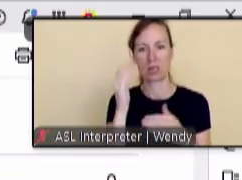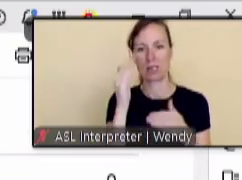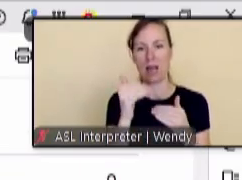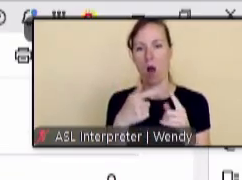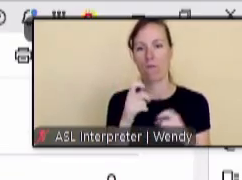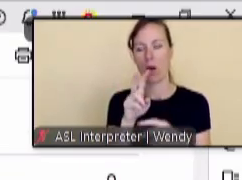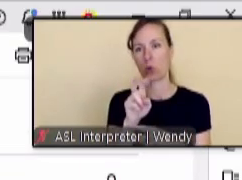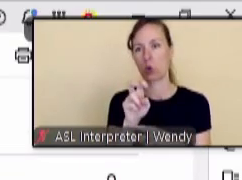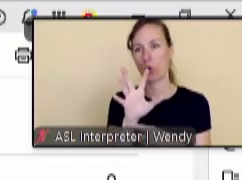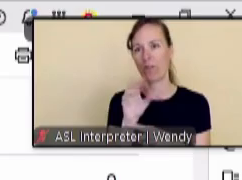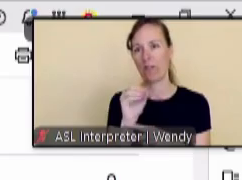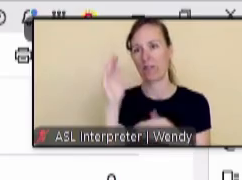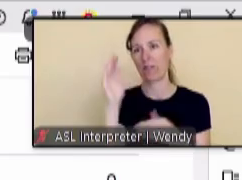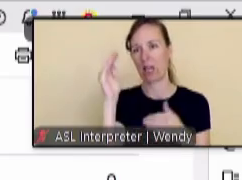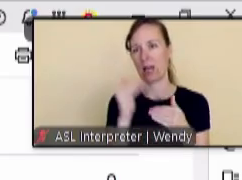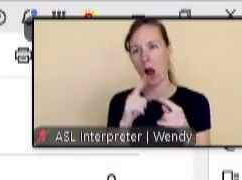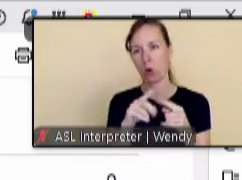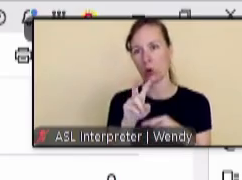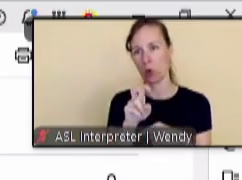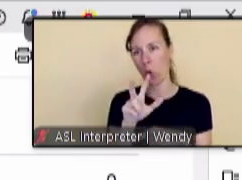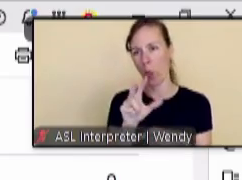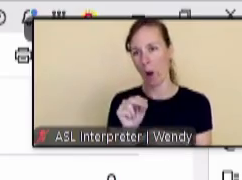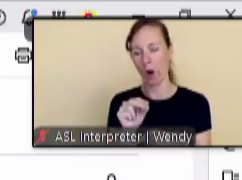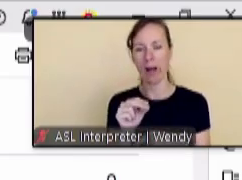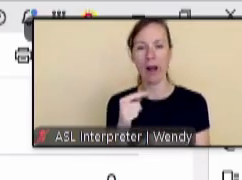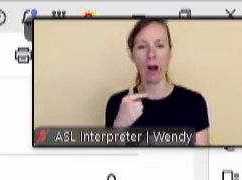than 116 at this point, but